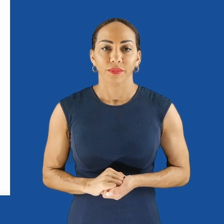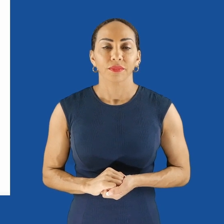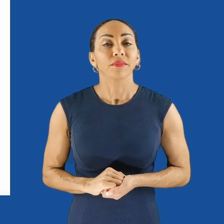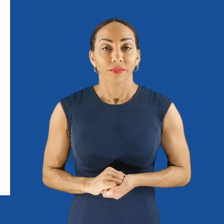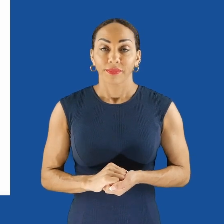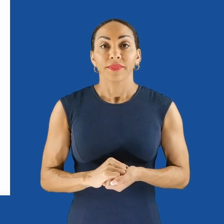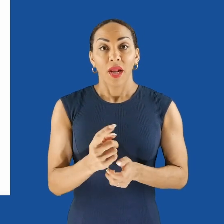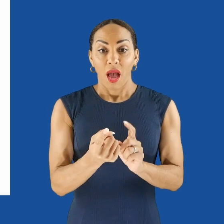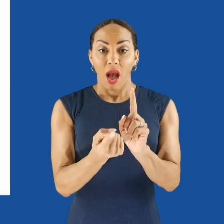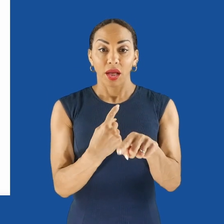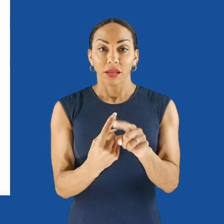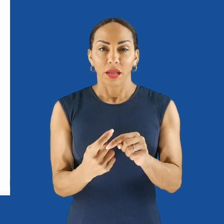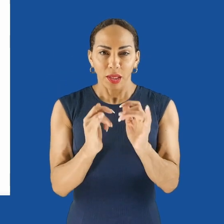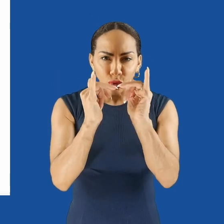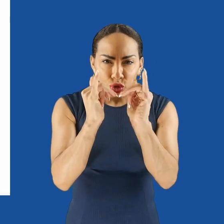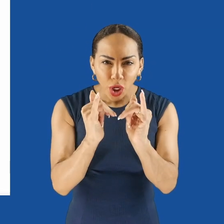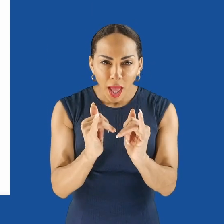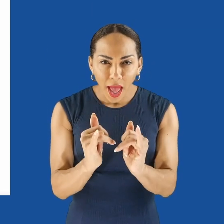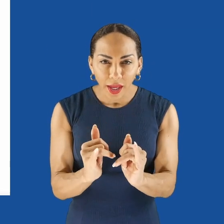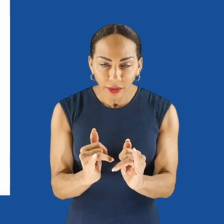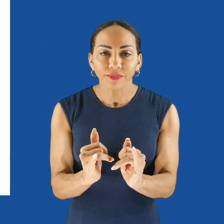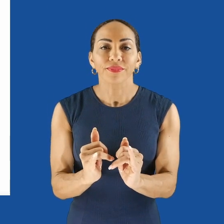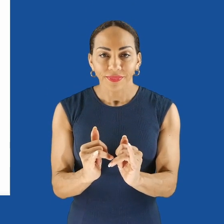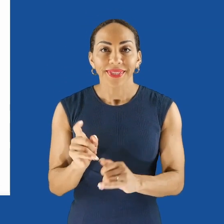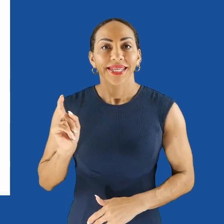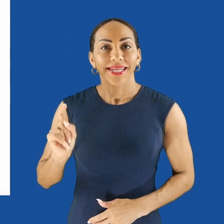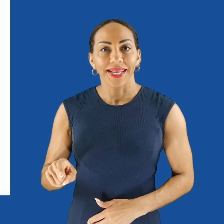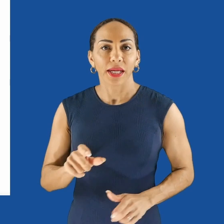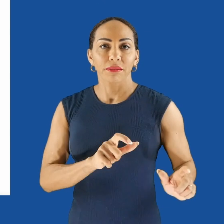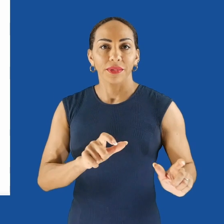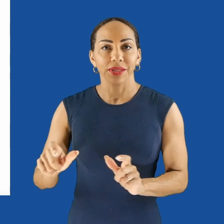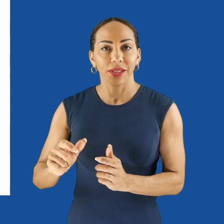I'm now going to check my answers and press continue and save.